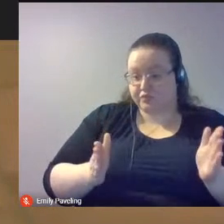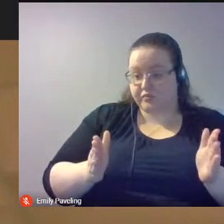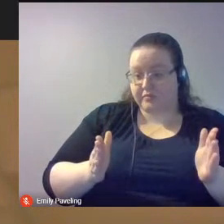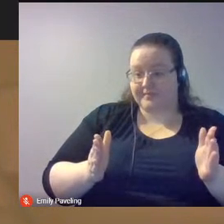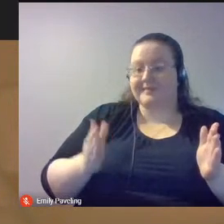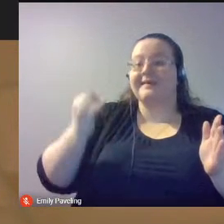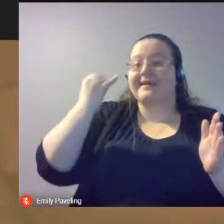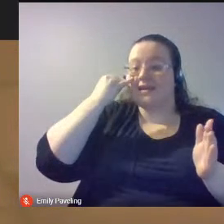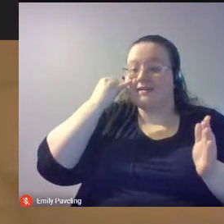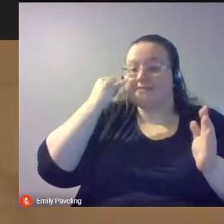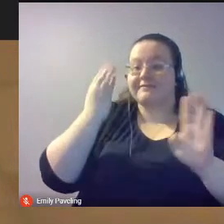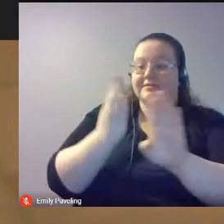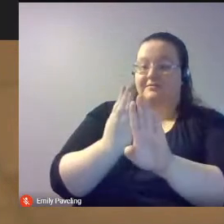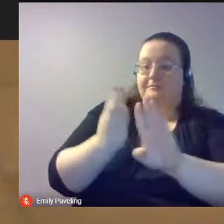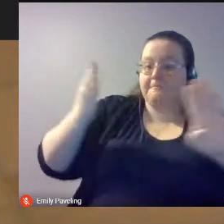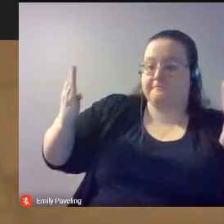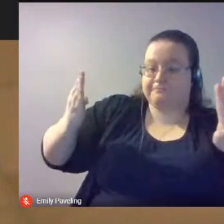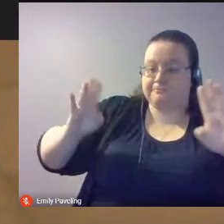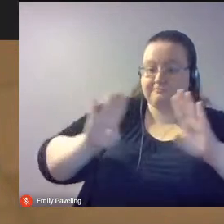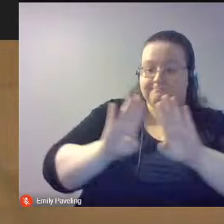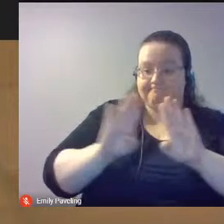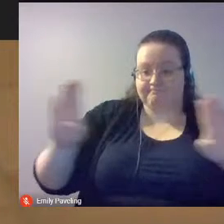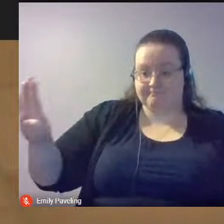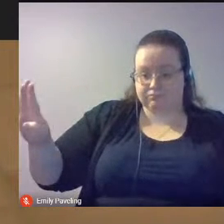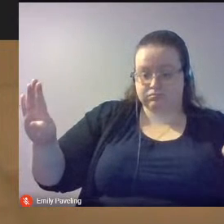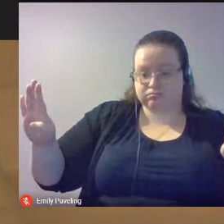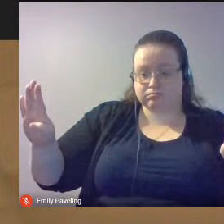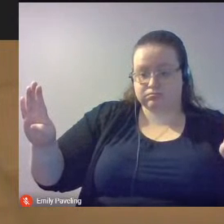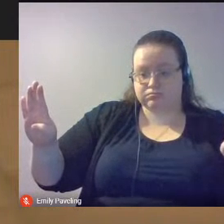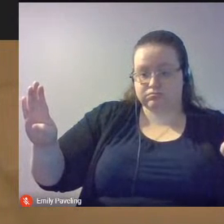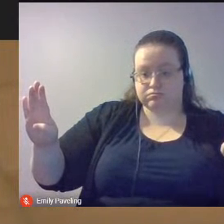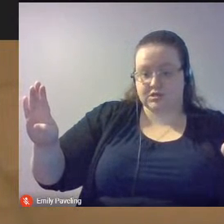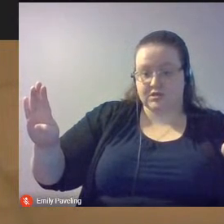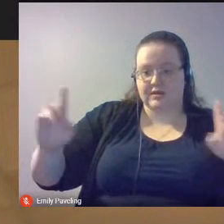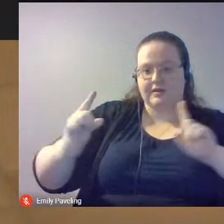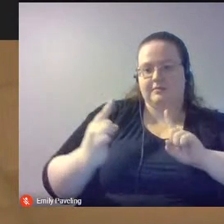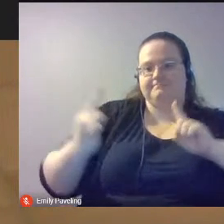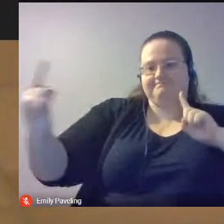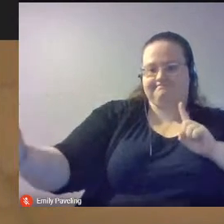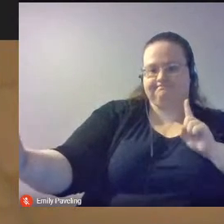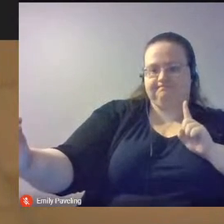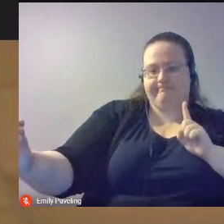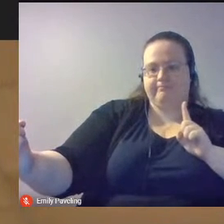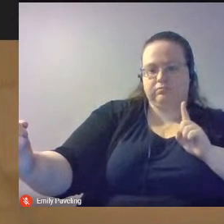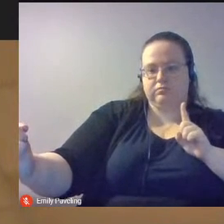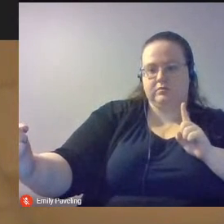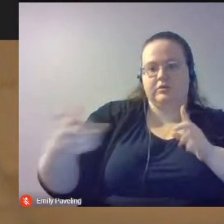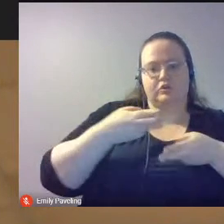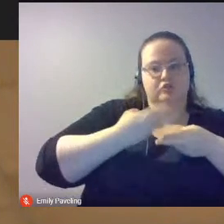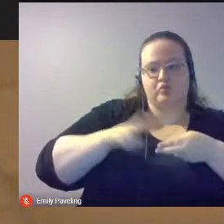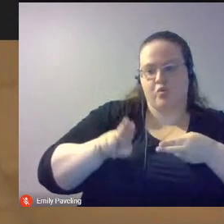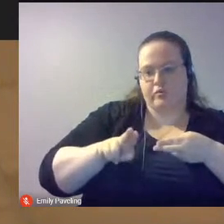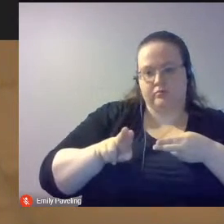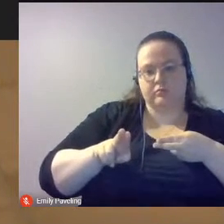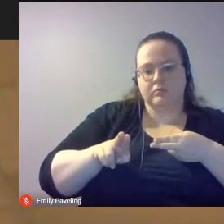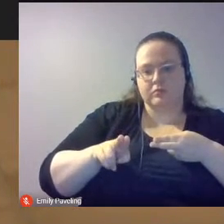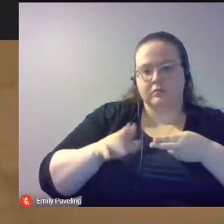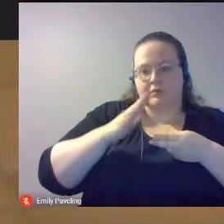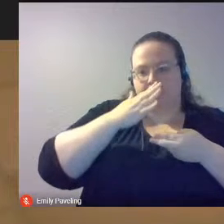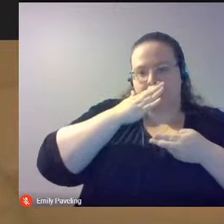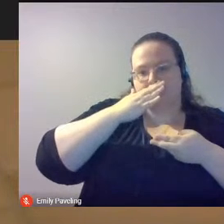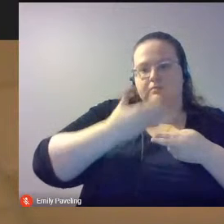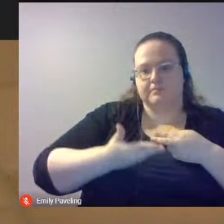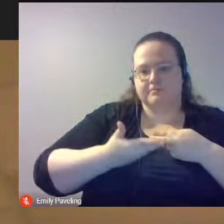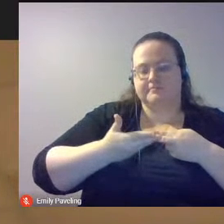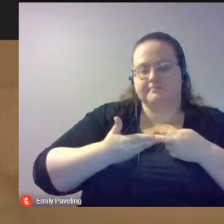is appropriate physical distancing for children to take off their masks for a short period of time to get that